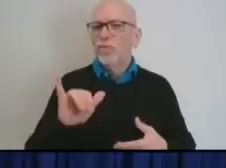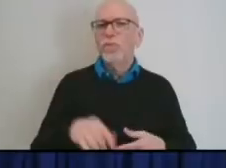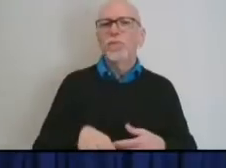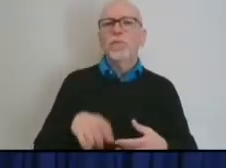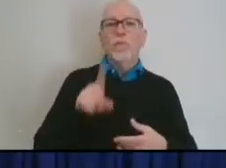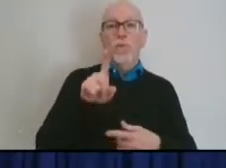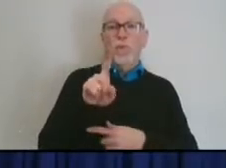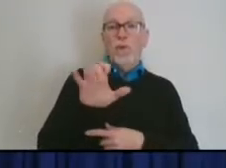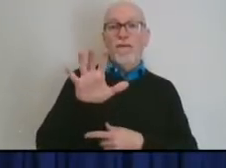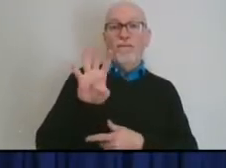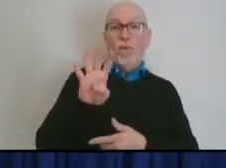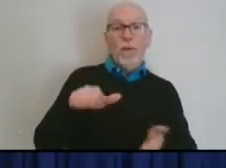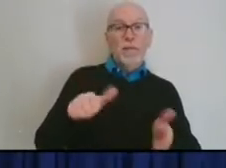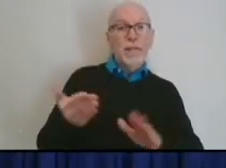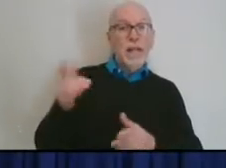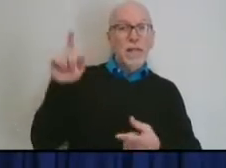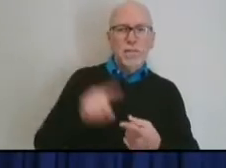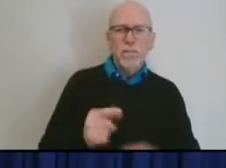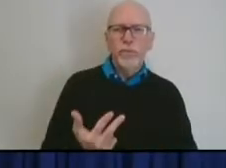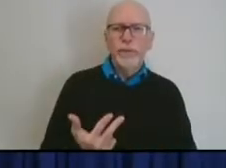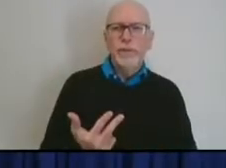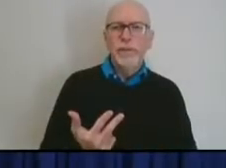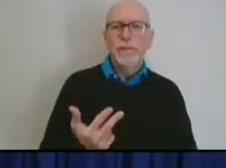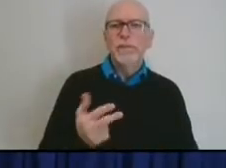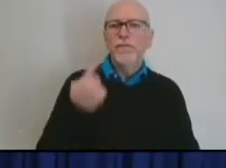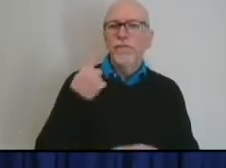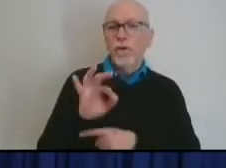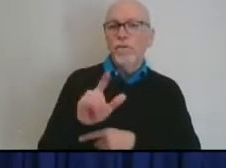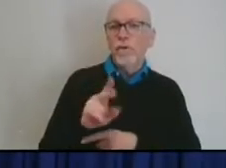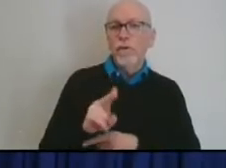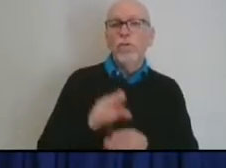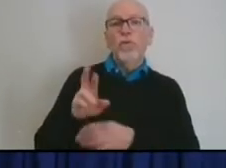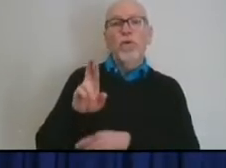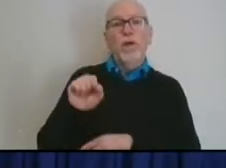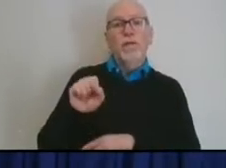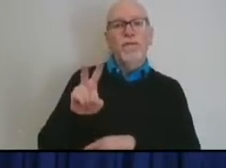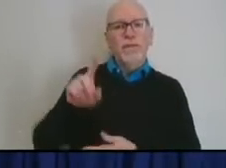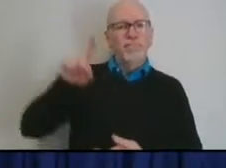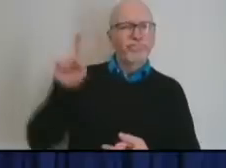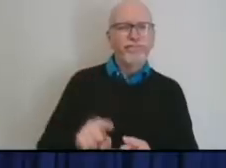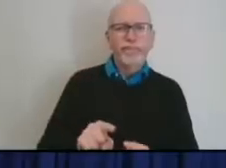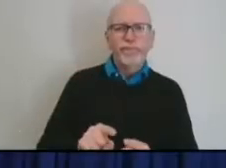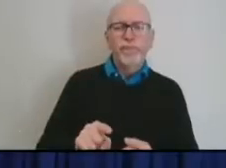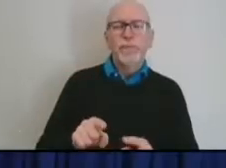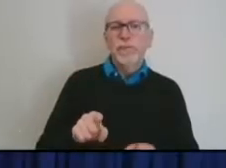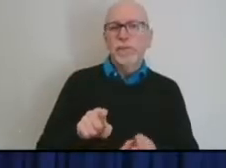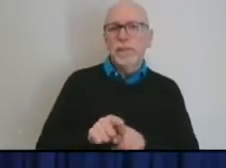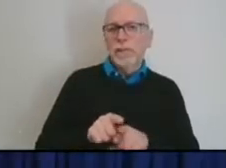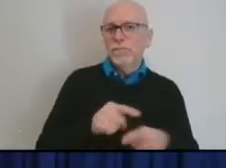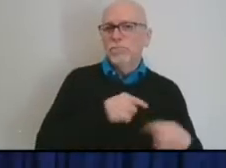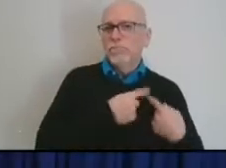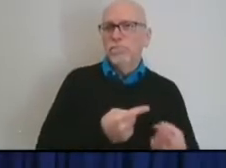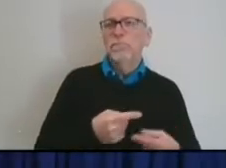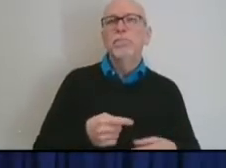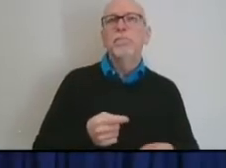down to 3 and RSV dropping as it has, I mean,